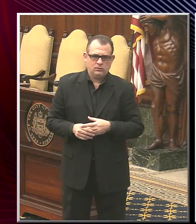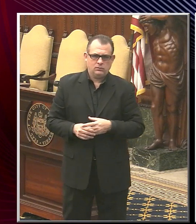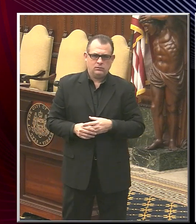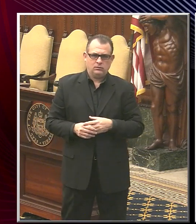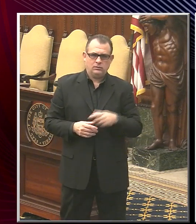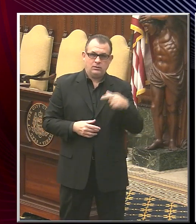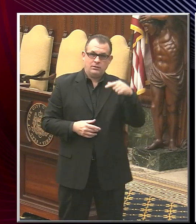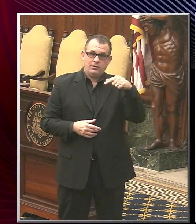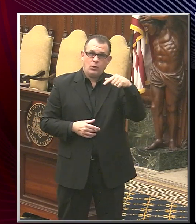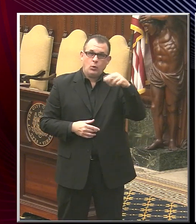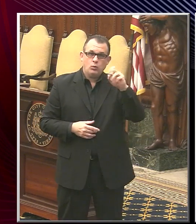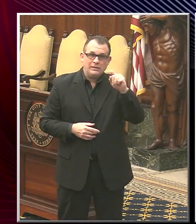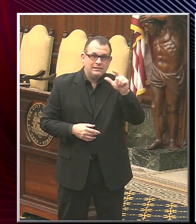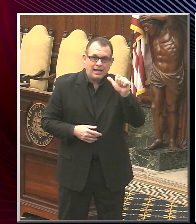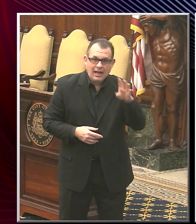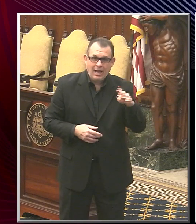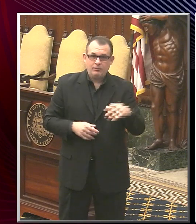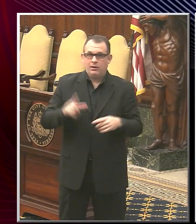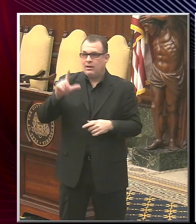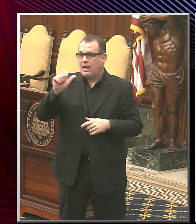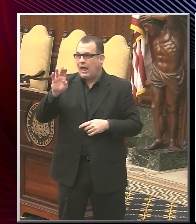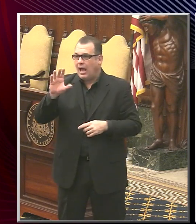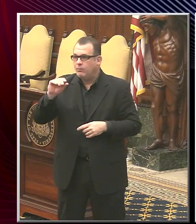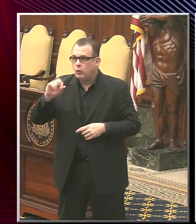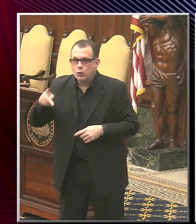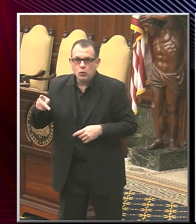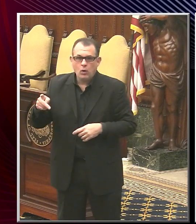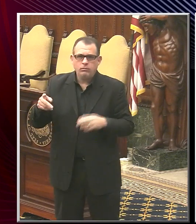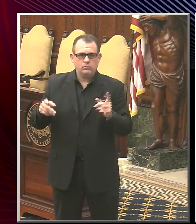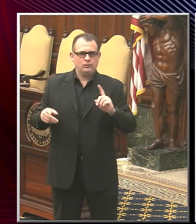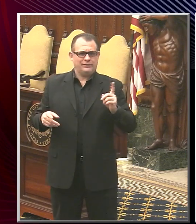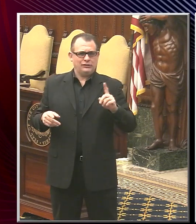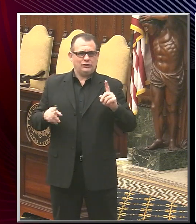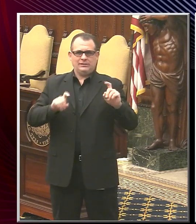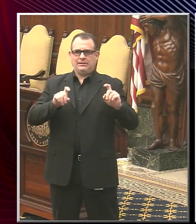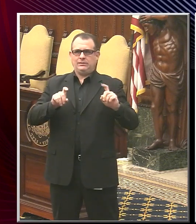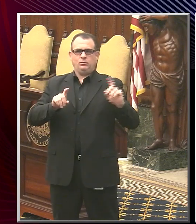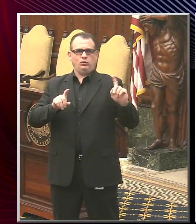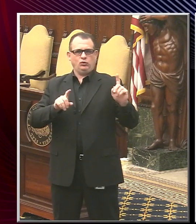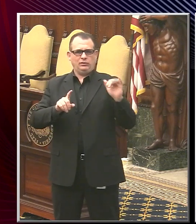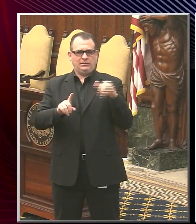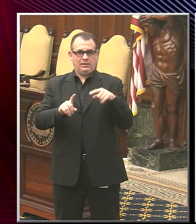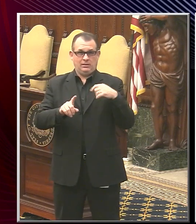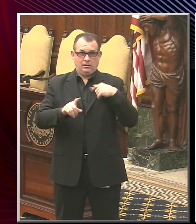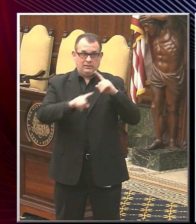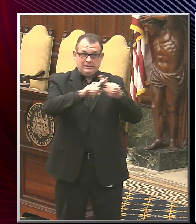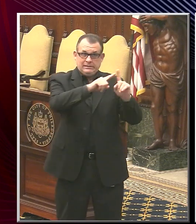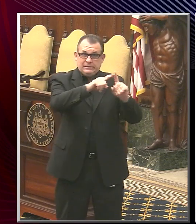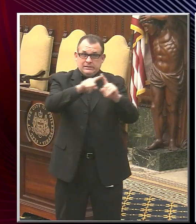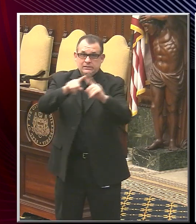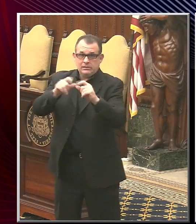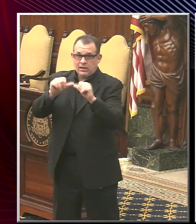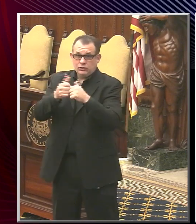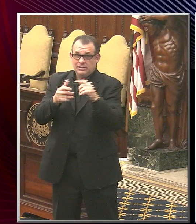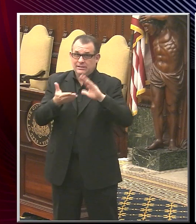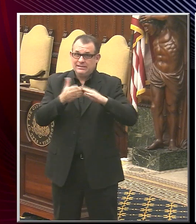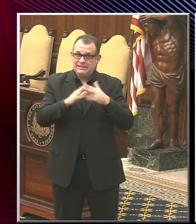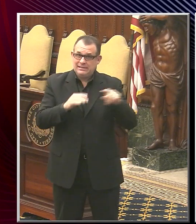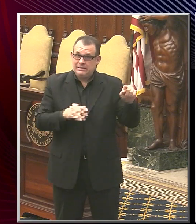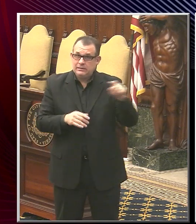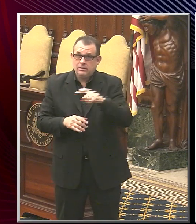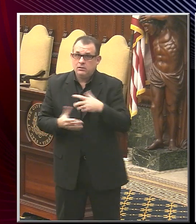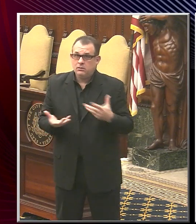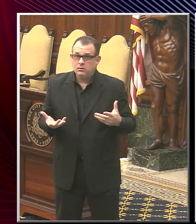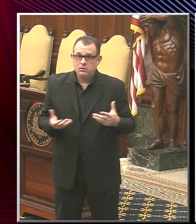and LabCorp? And if there are other places in the city or that the city